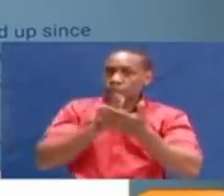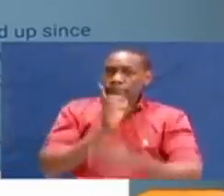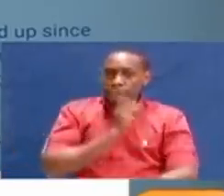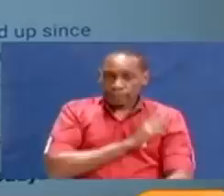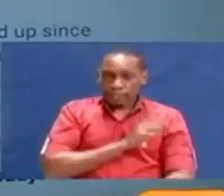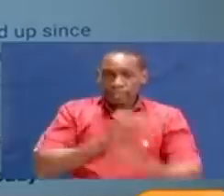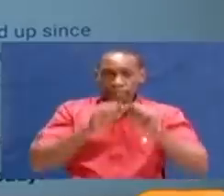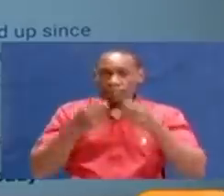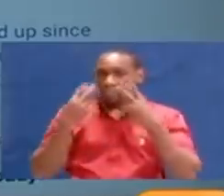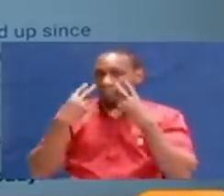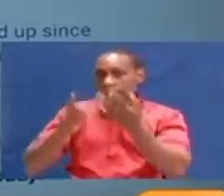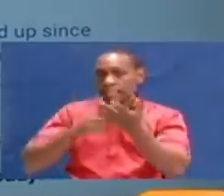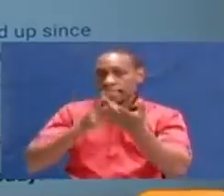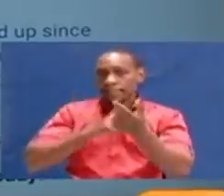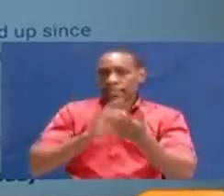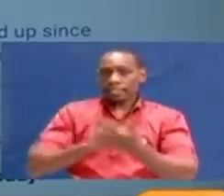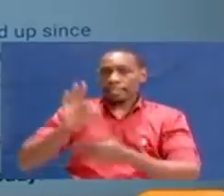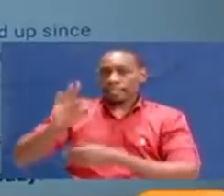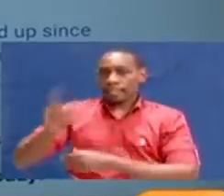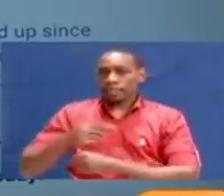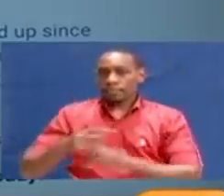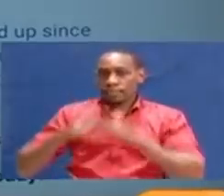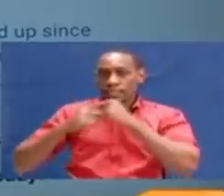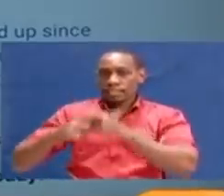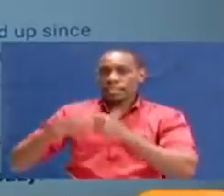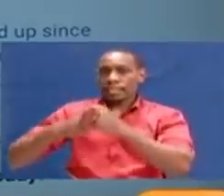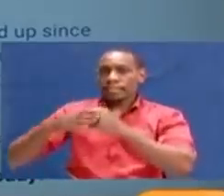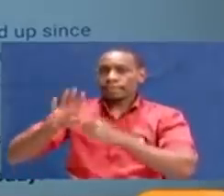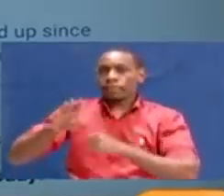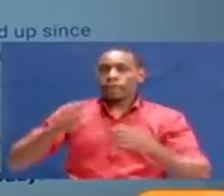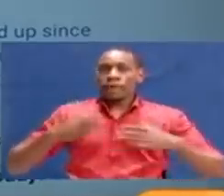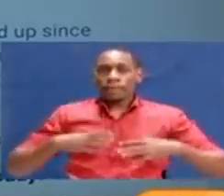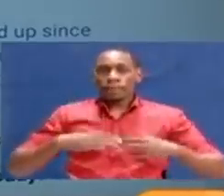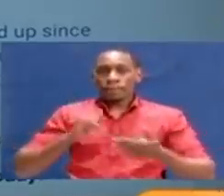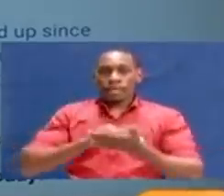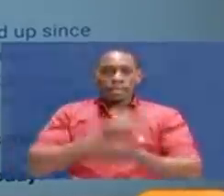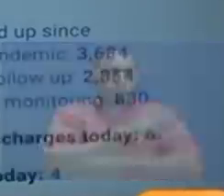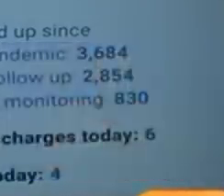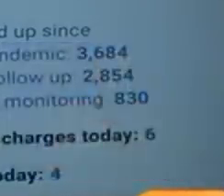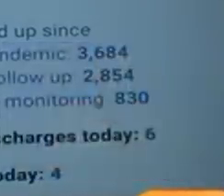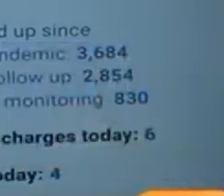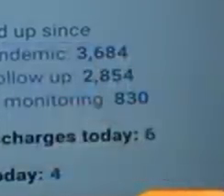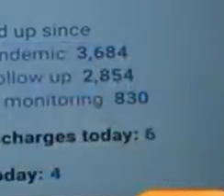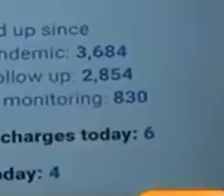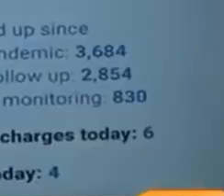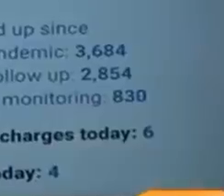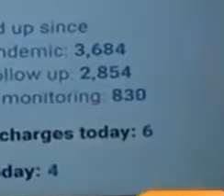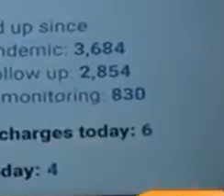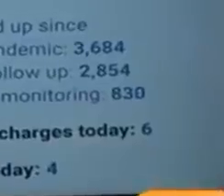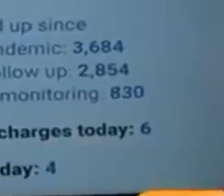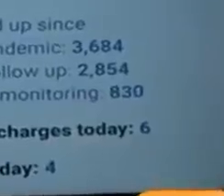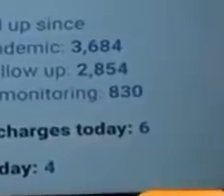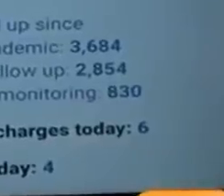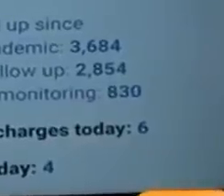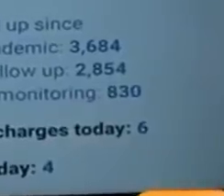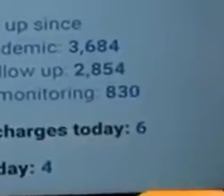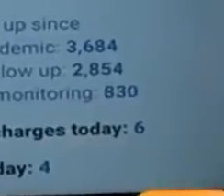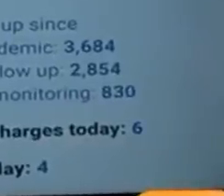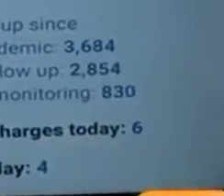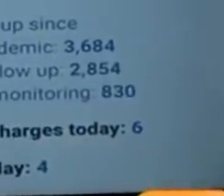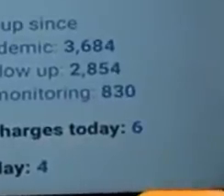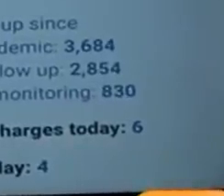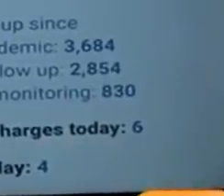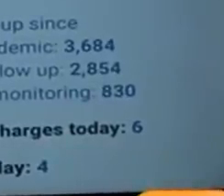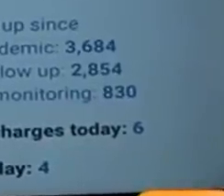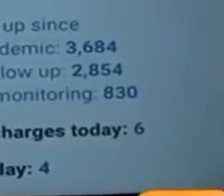confirmation, you can see the numbers there, the 3,684 people. We have discharged 2,854, and we